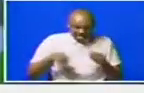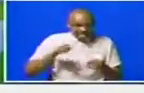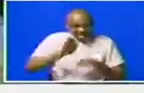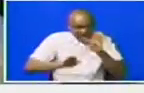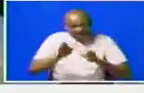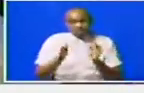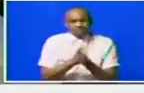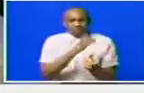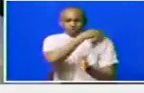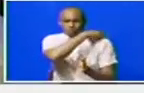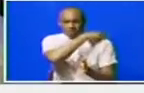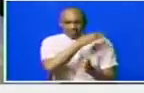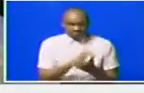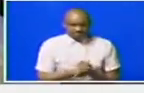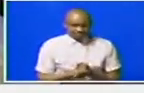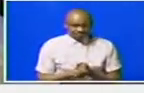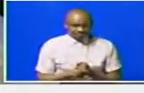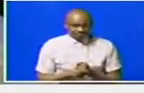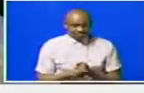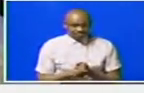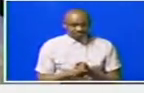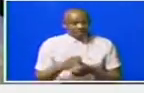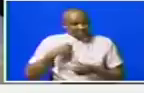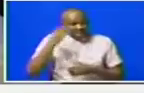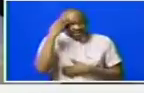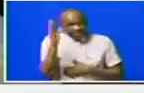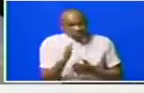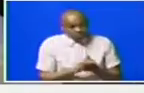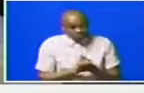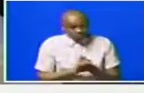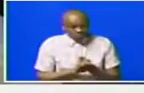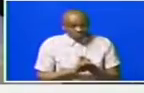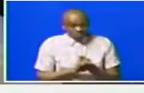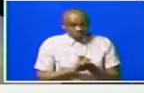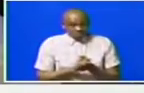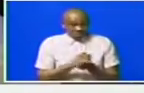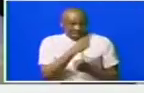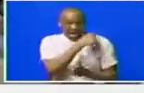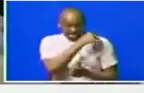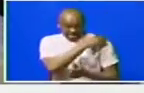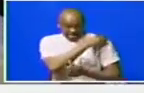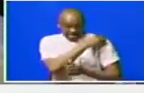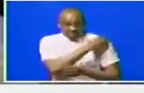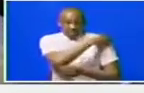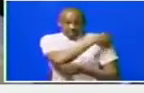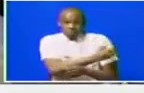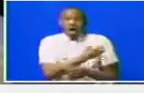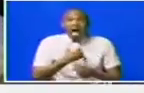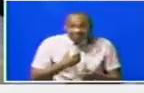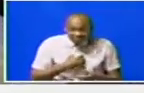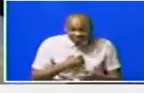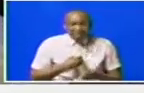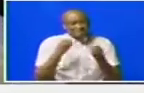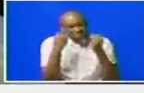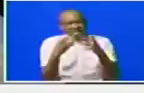complex. So I went back home, not realizing that the hand was dislocated. It had